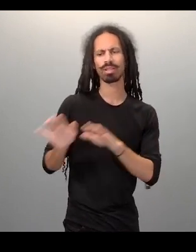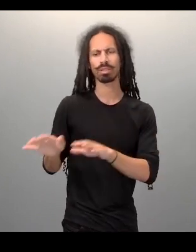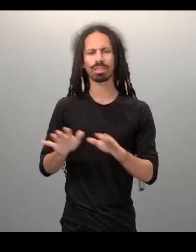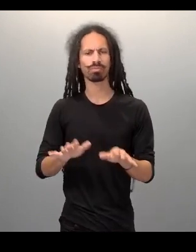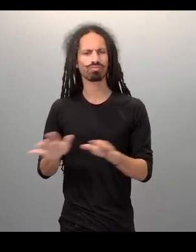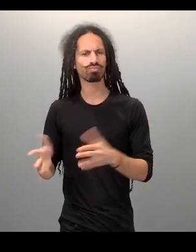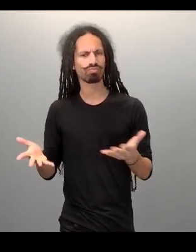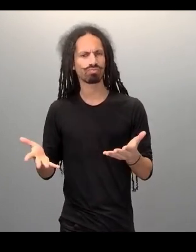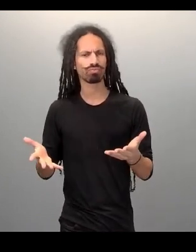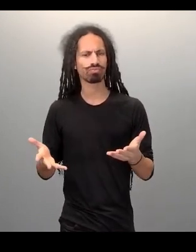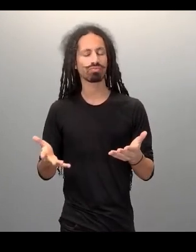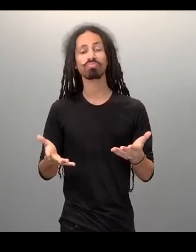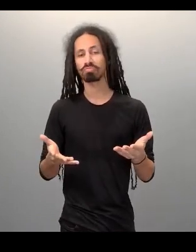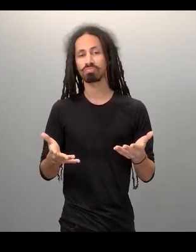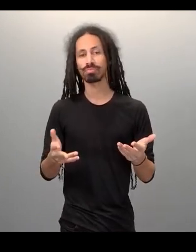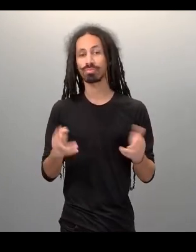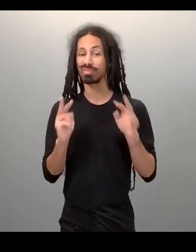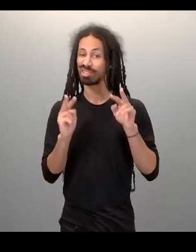Well, let's look.